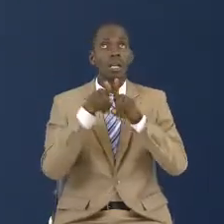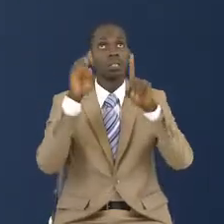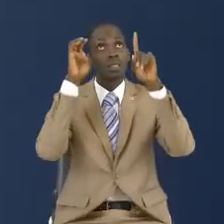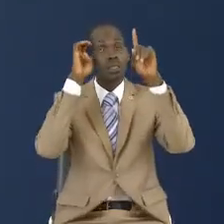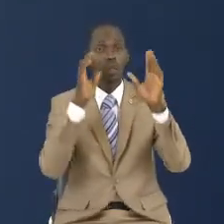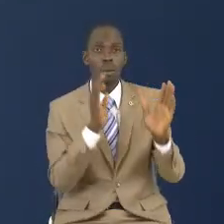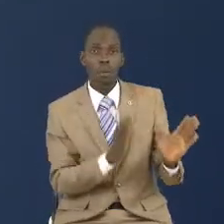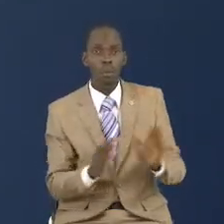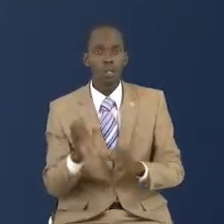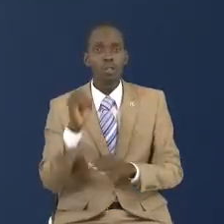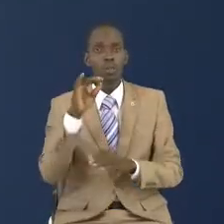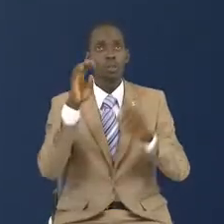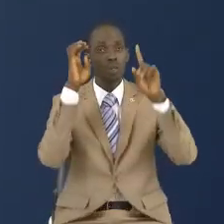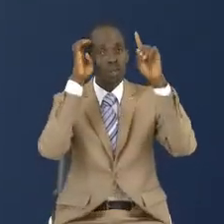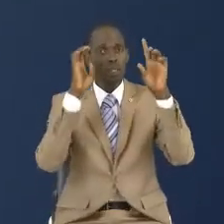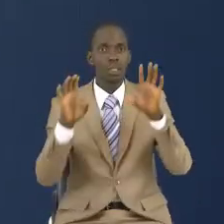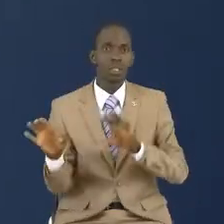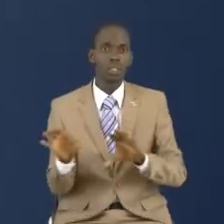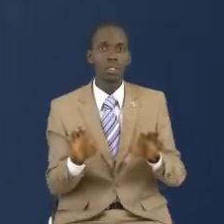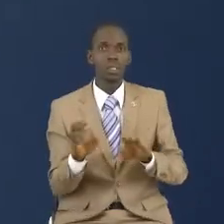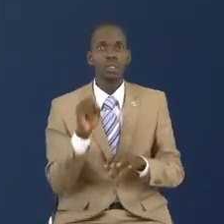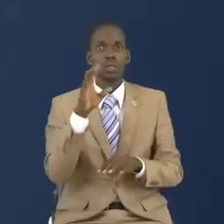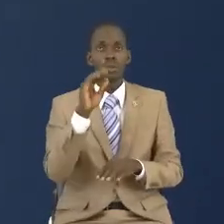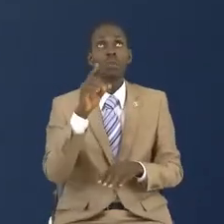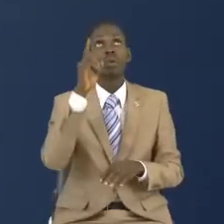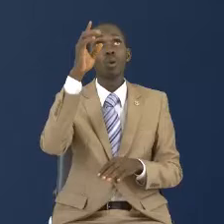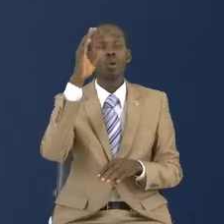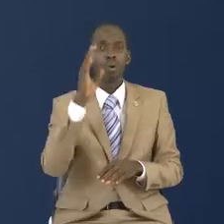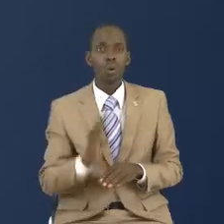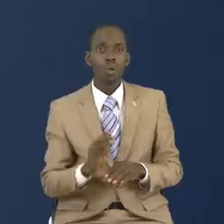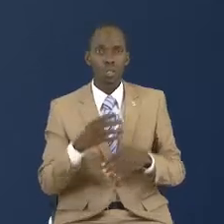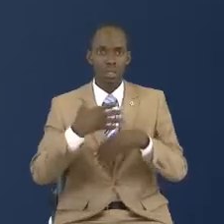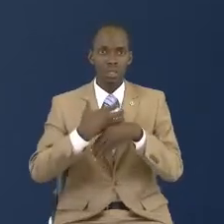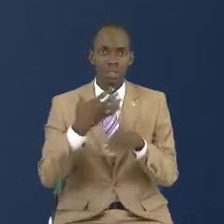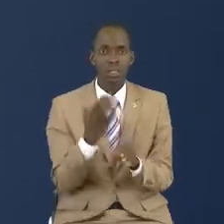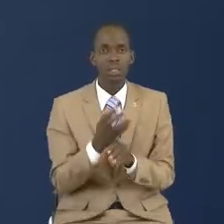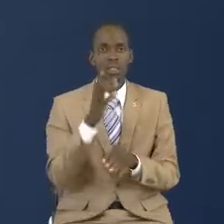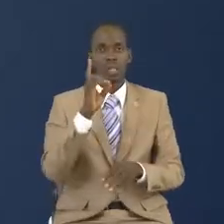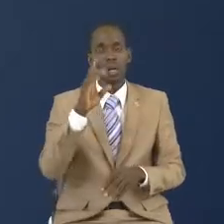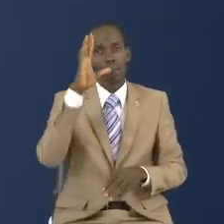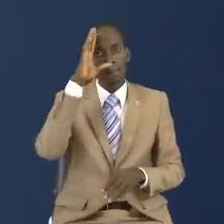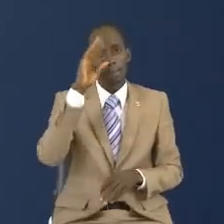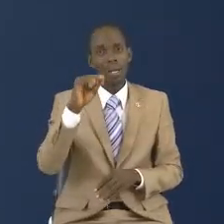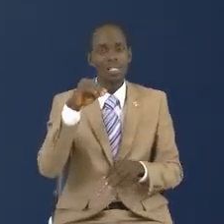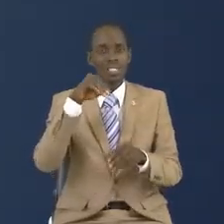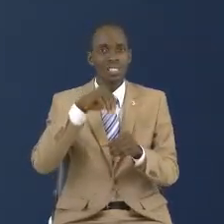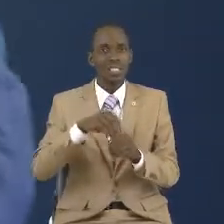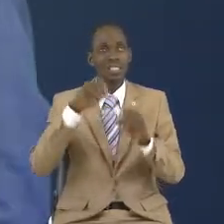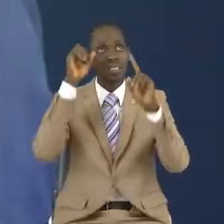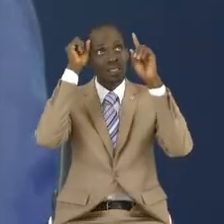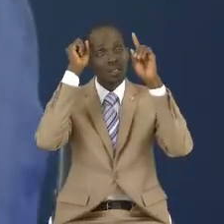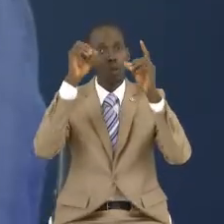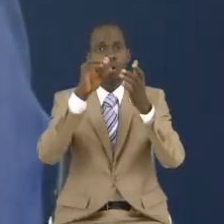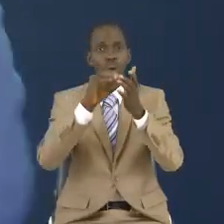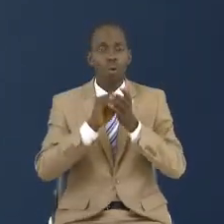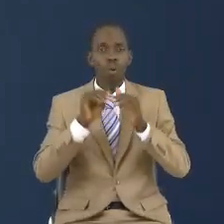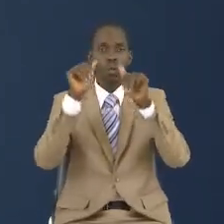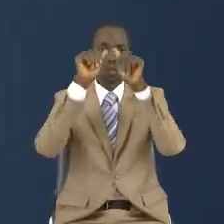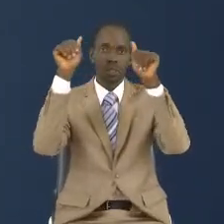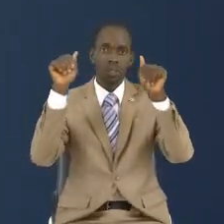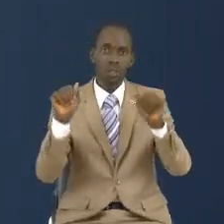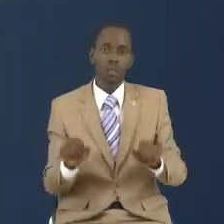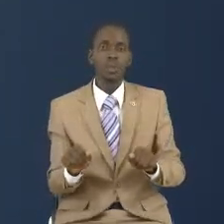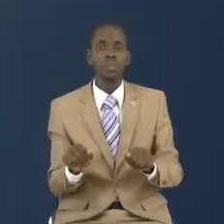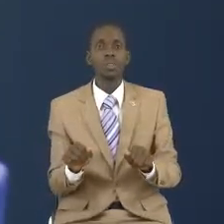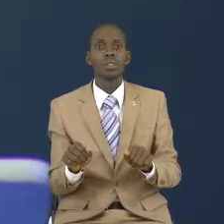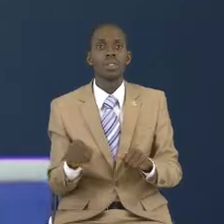did so god created man in his own image in